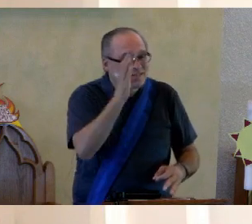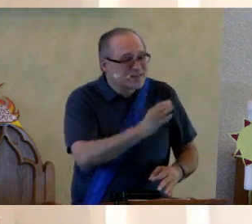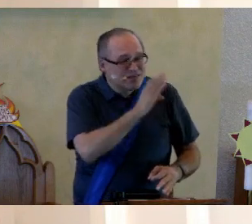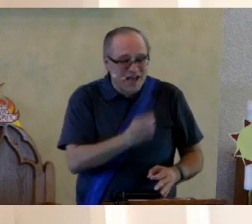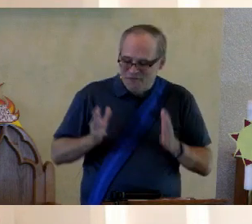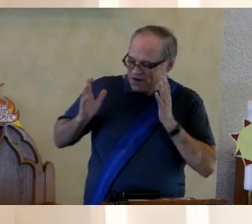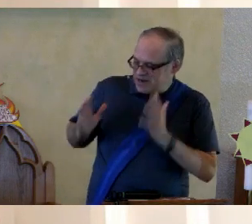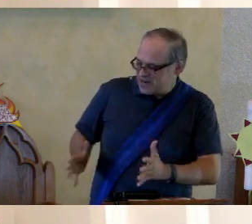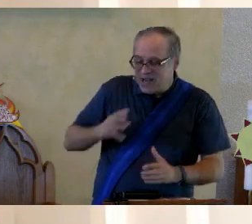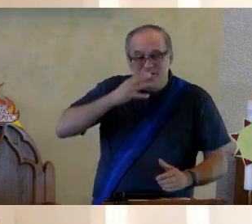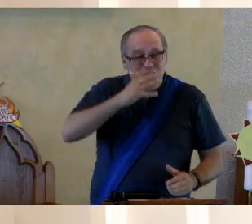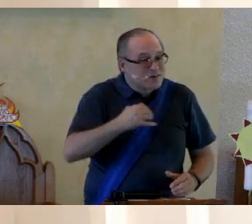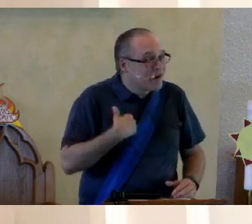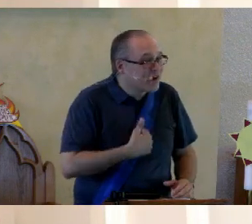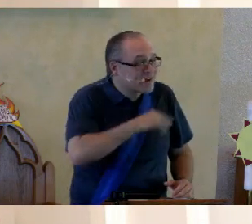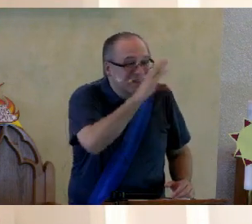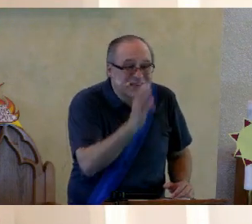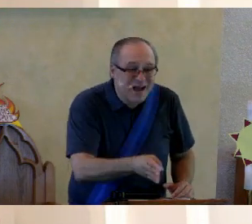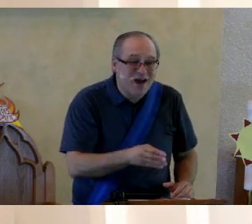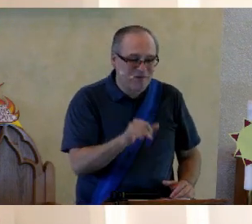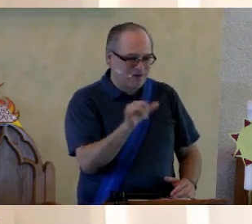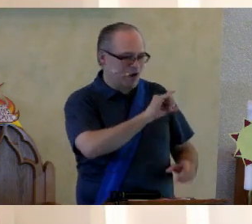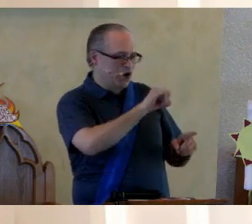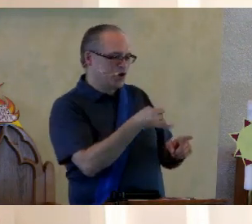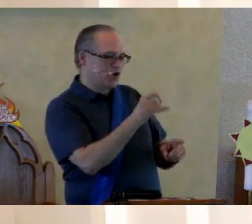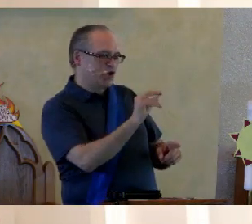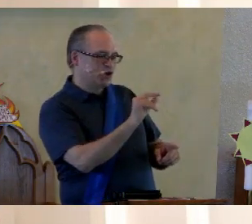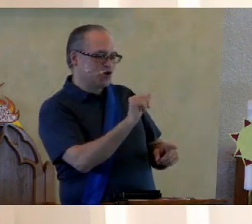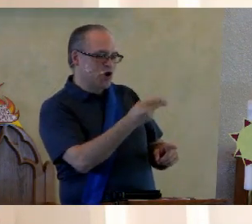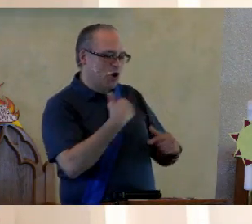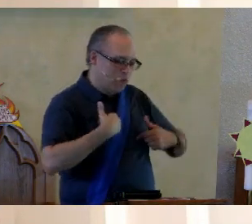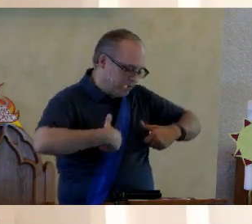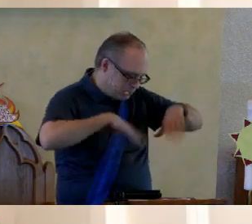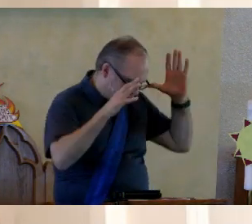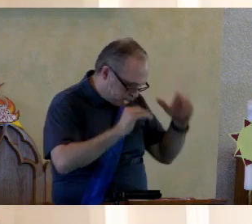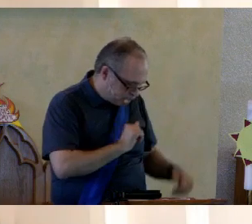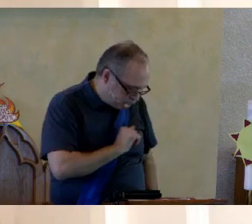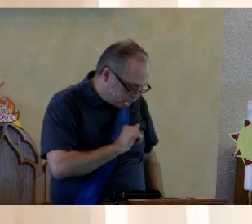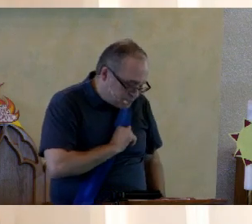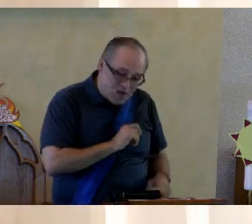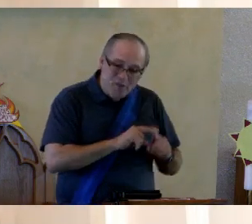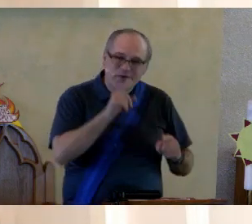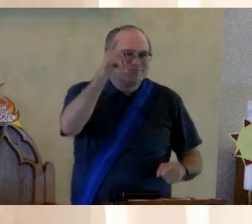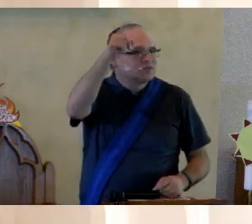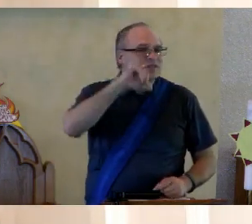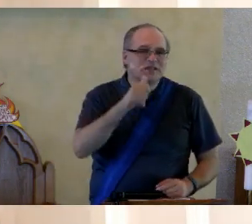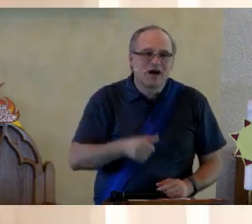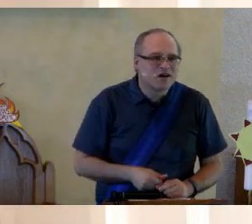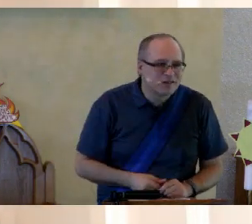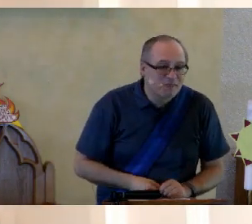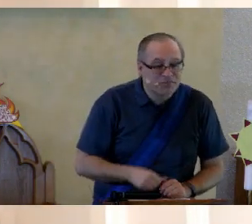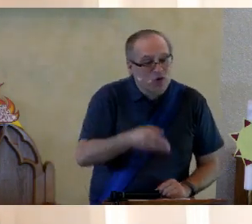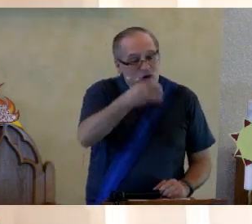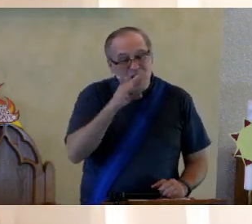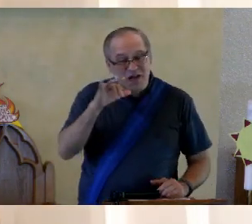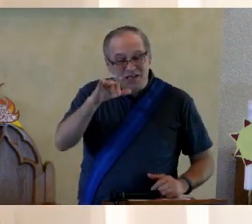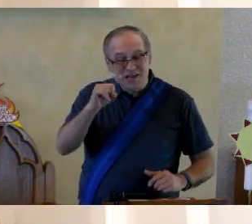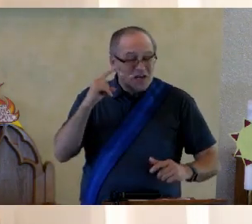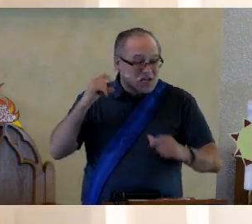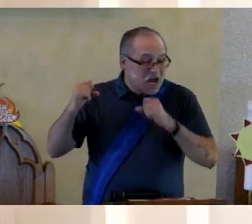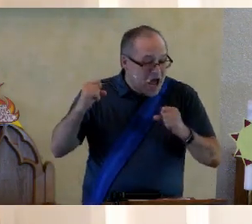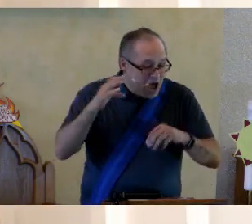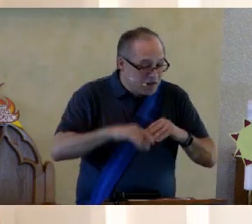us, even when, like Jonah, we have given up on ourselves. And lastly, when God's yes is louder than